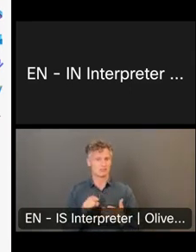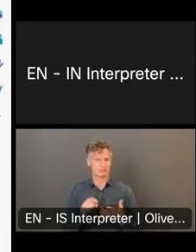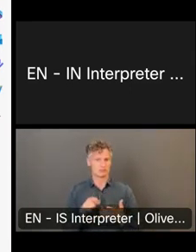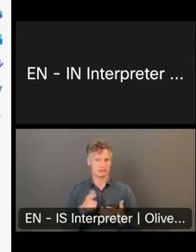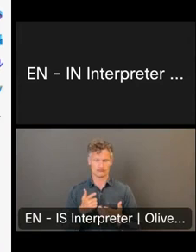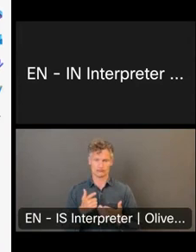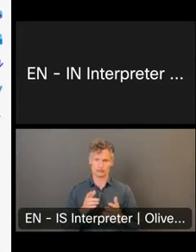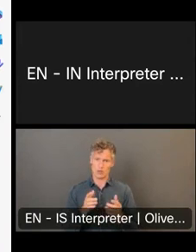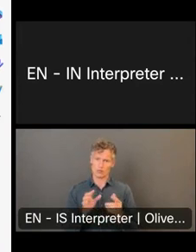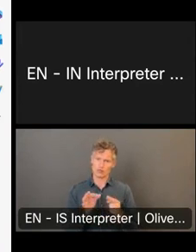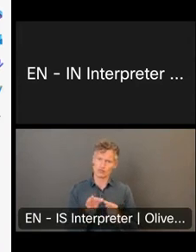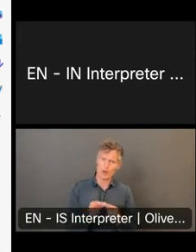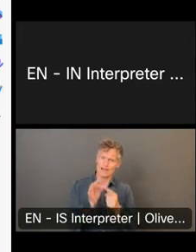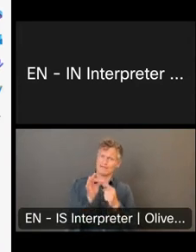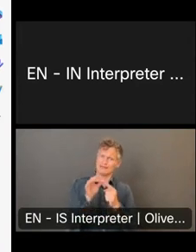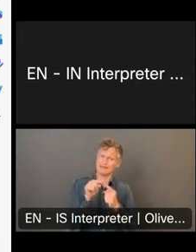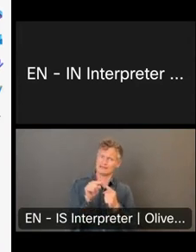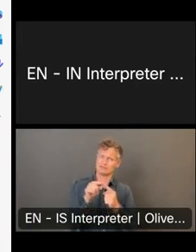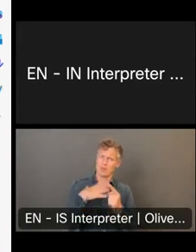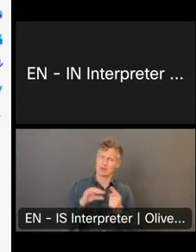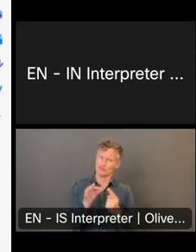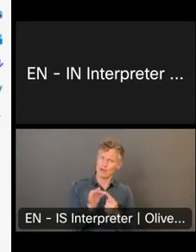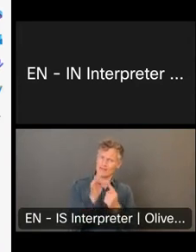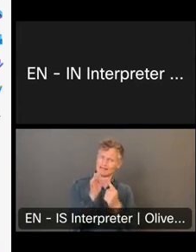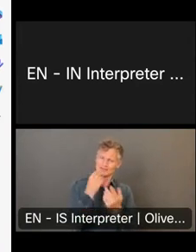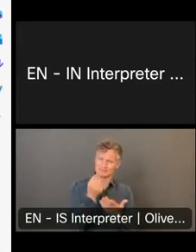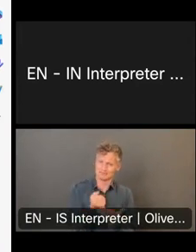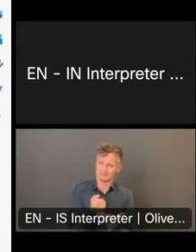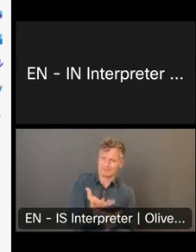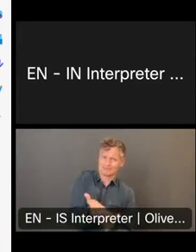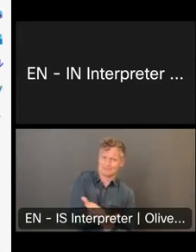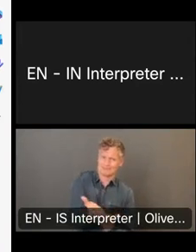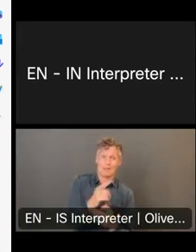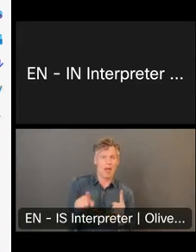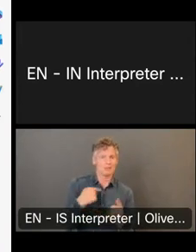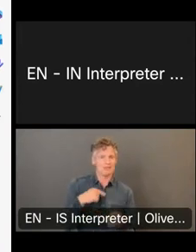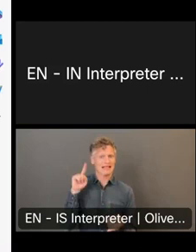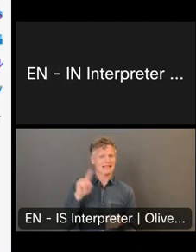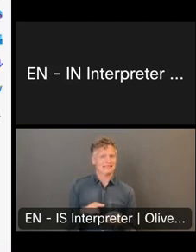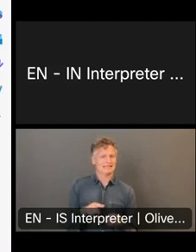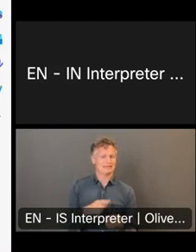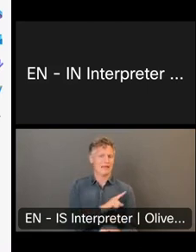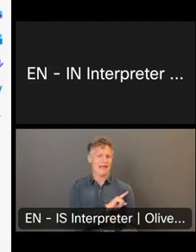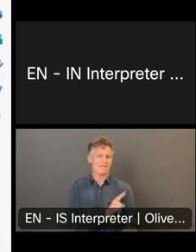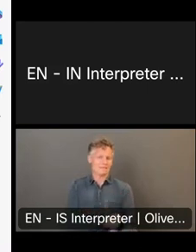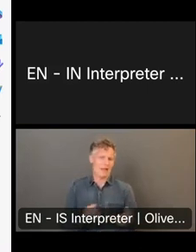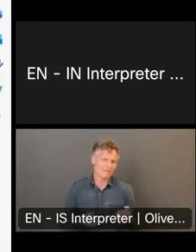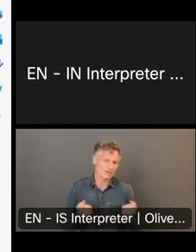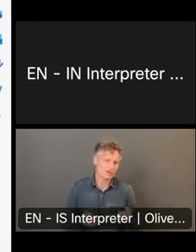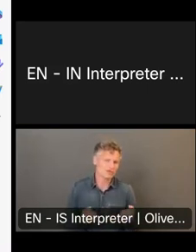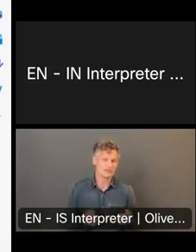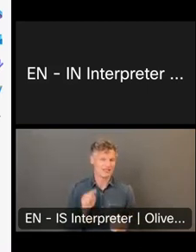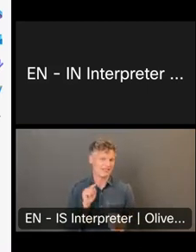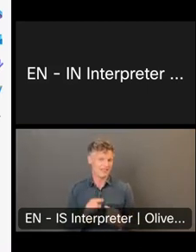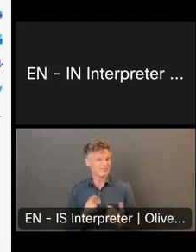a range of contextual effects as possible for the least expenditure of effort. This does characterize language. I'm not sure